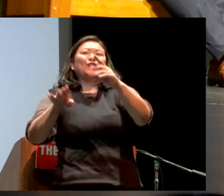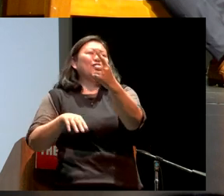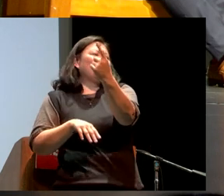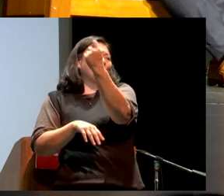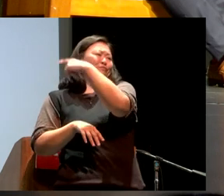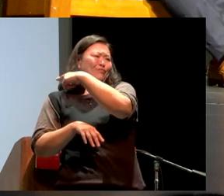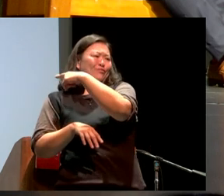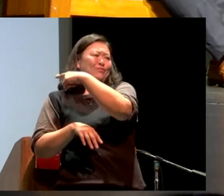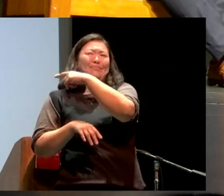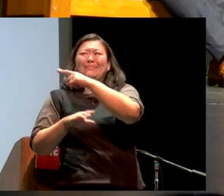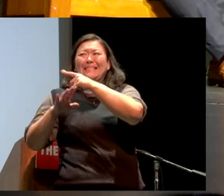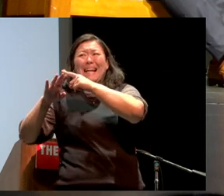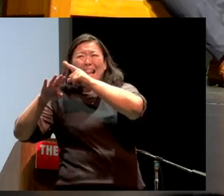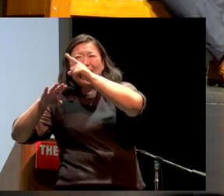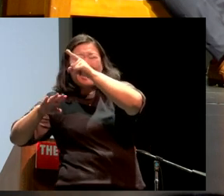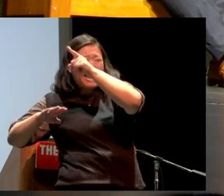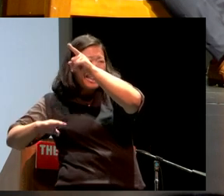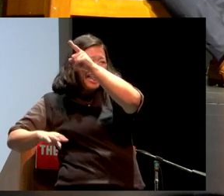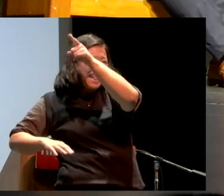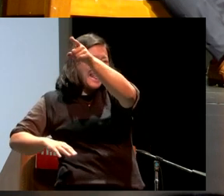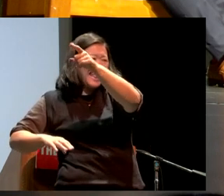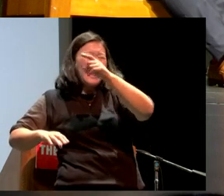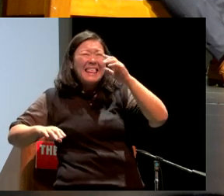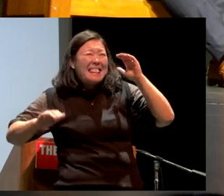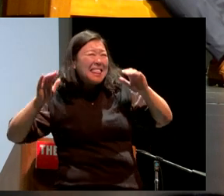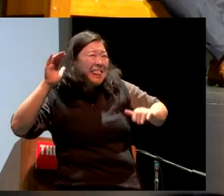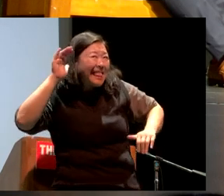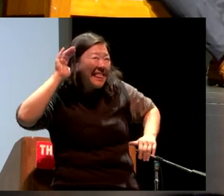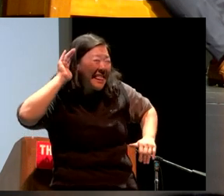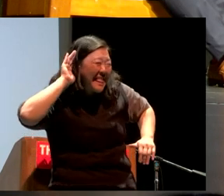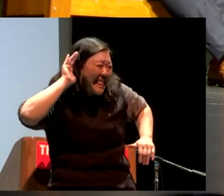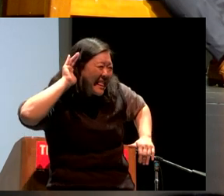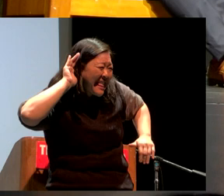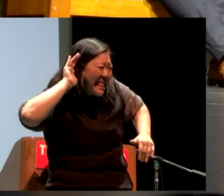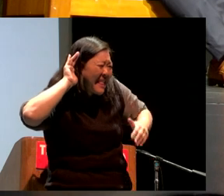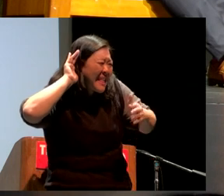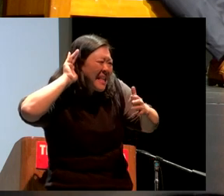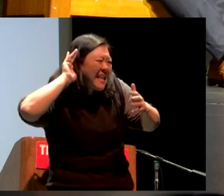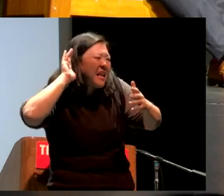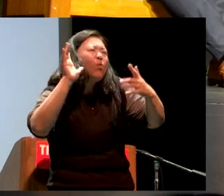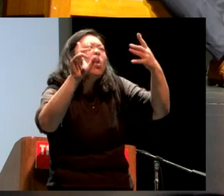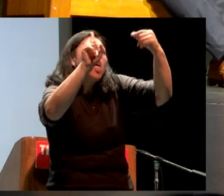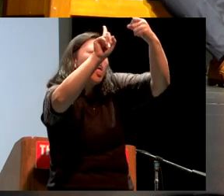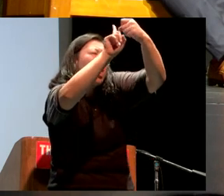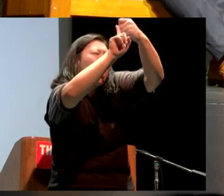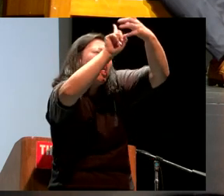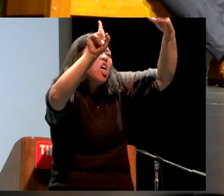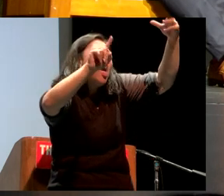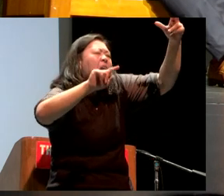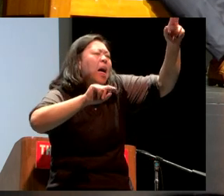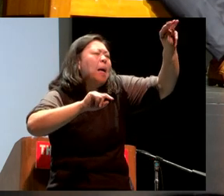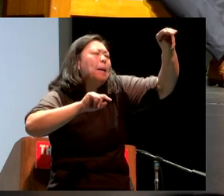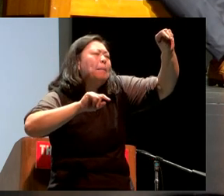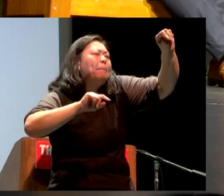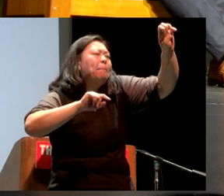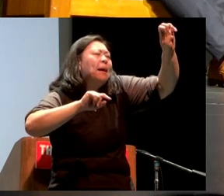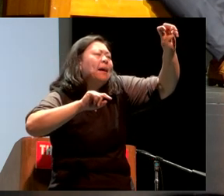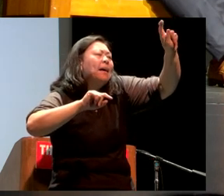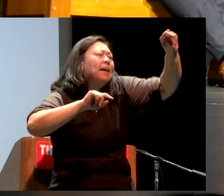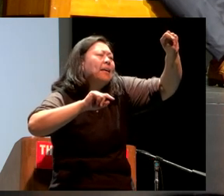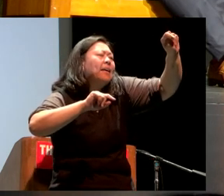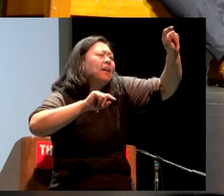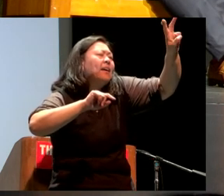are pioneering what the metaverse means to many people who don't know about it,